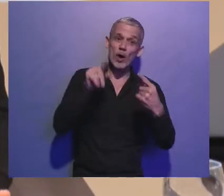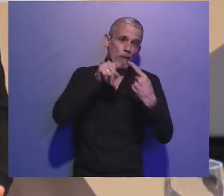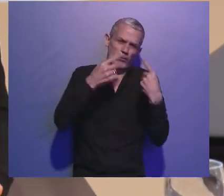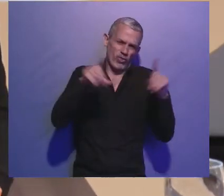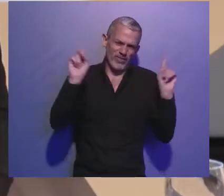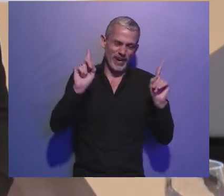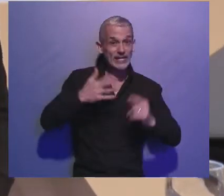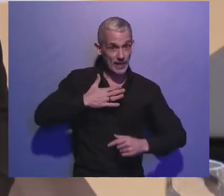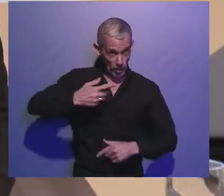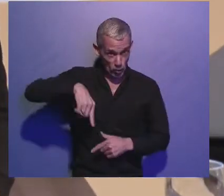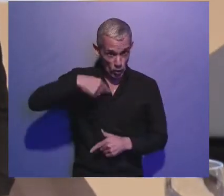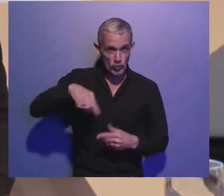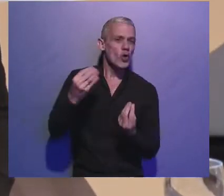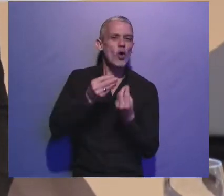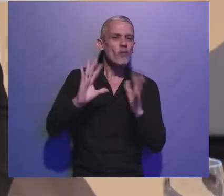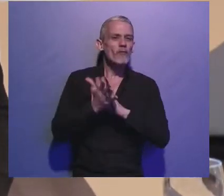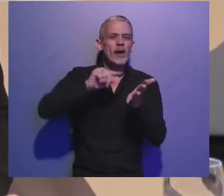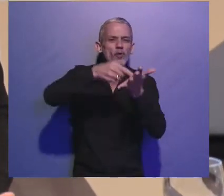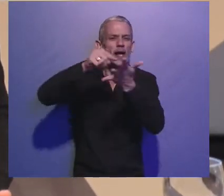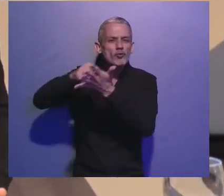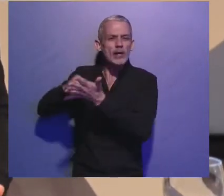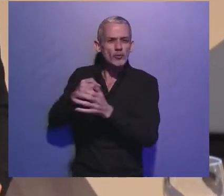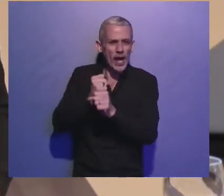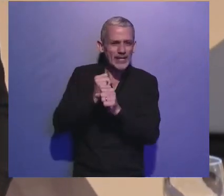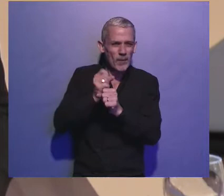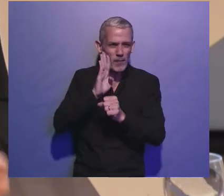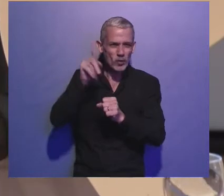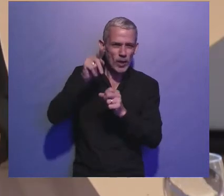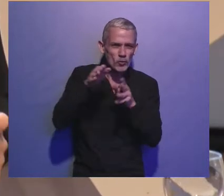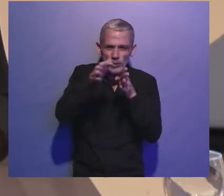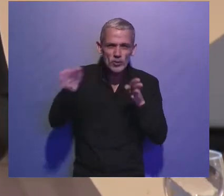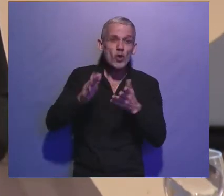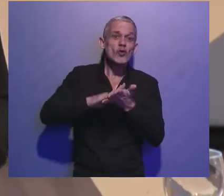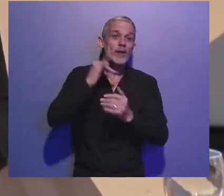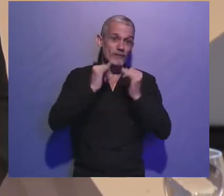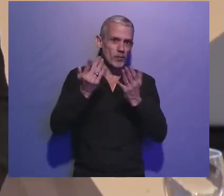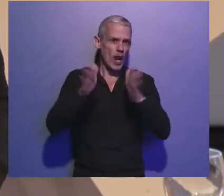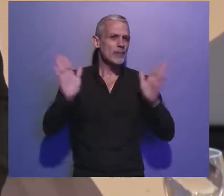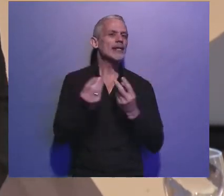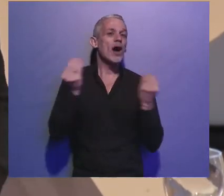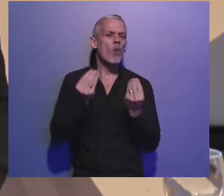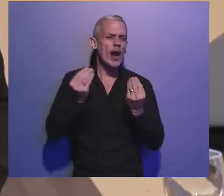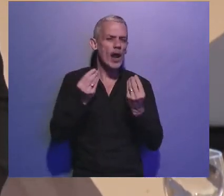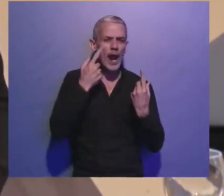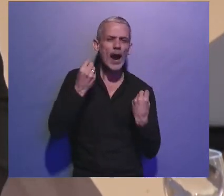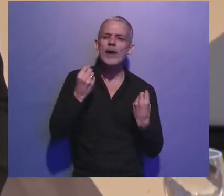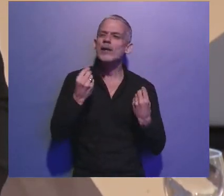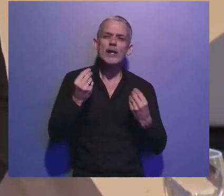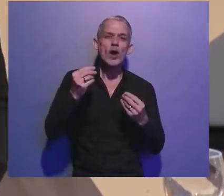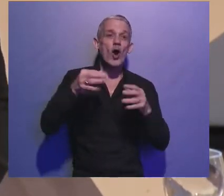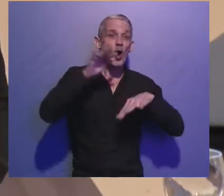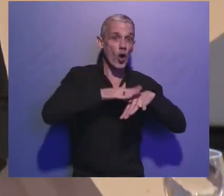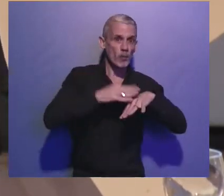each city that we work with on open data policy is track what the commitments are within each policy